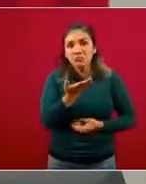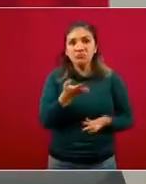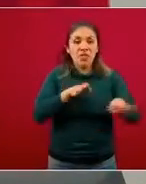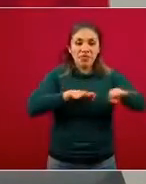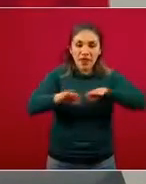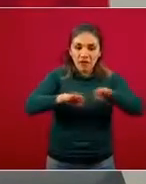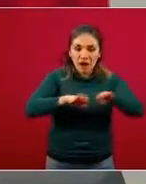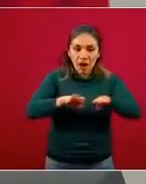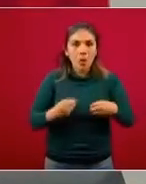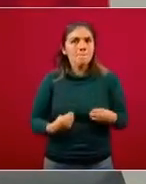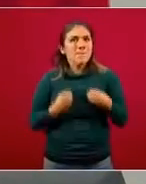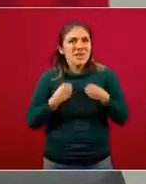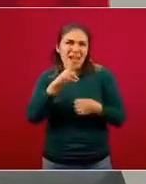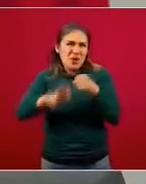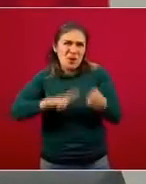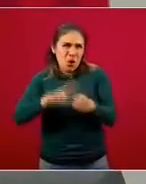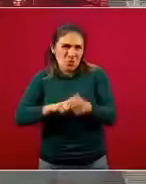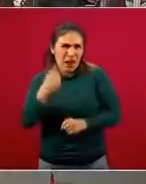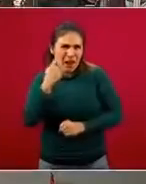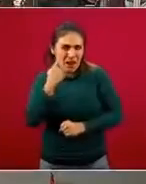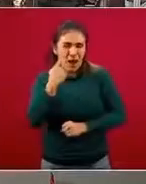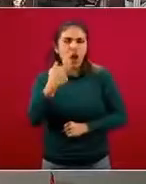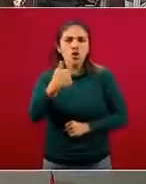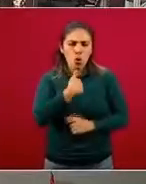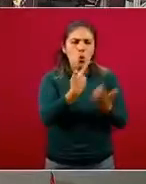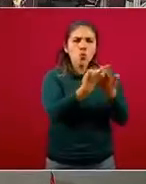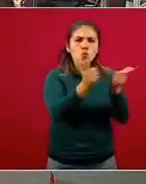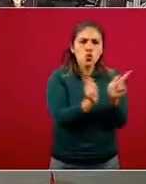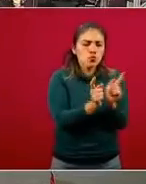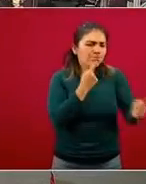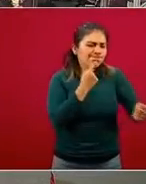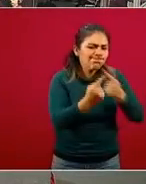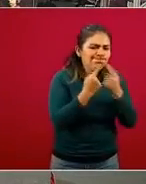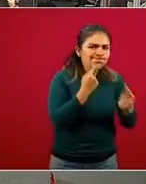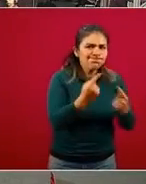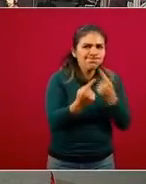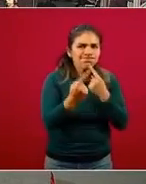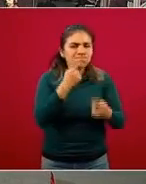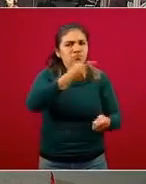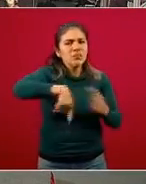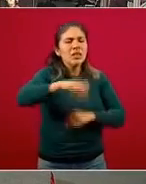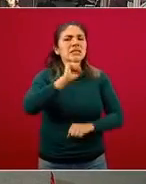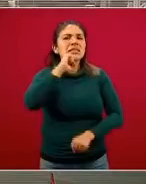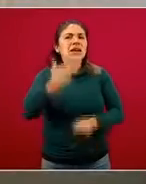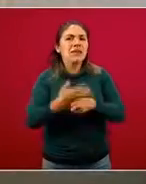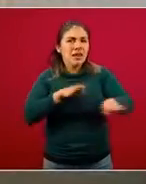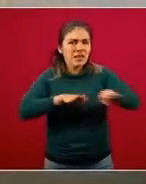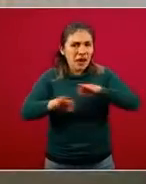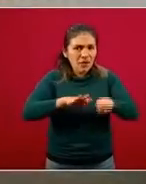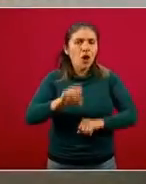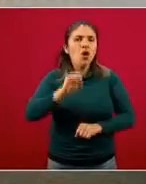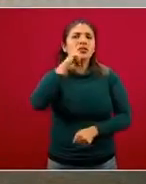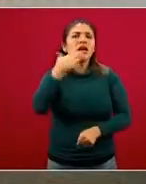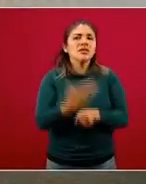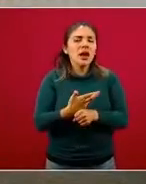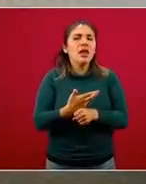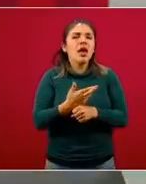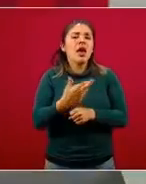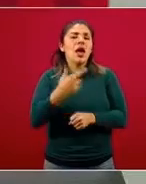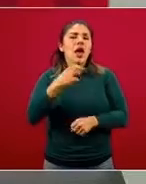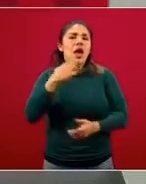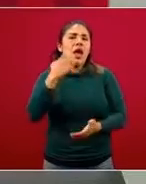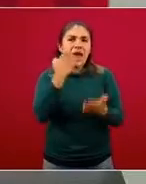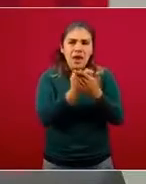the public, it's being in public, etc. And we have a work group, specifically